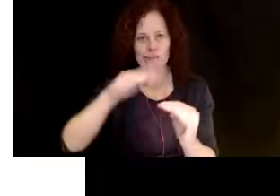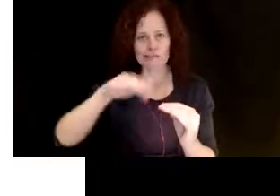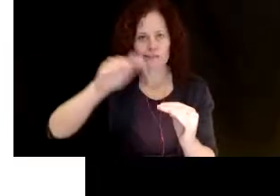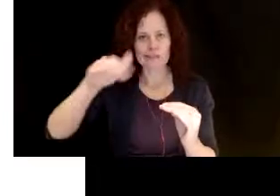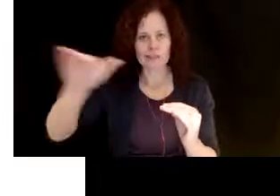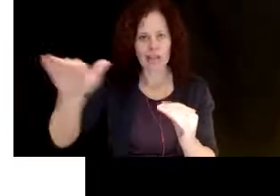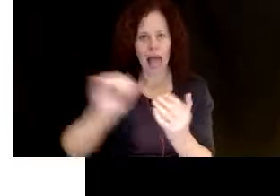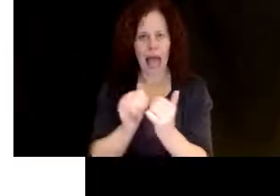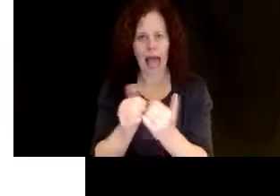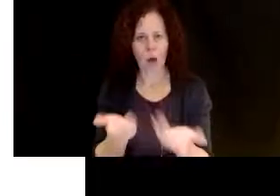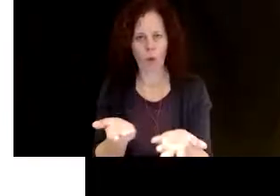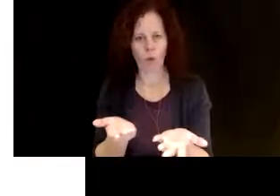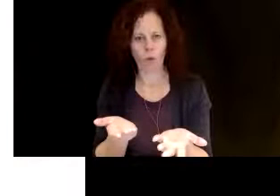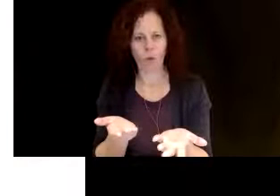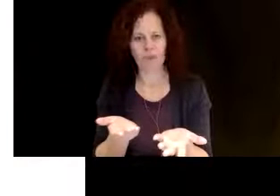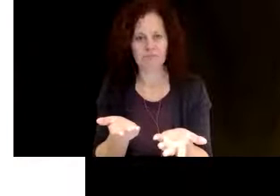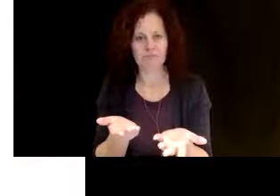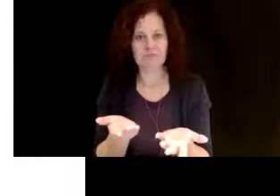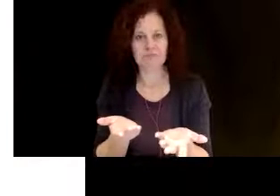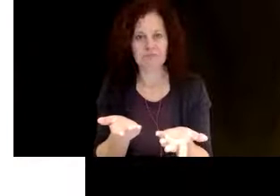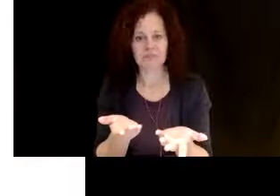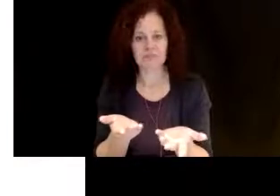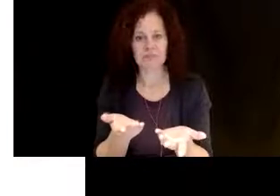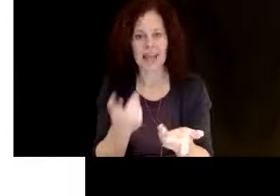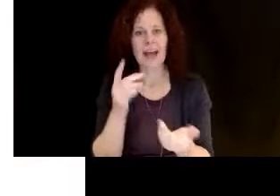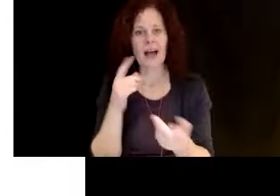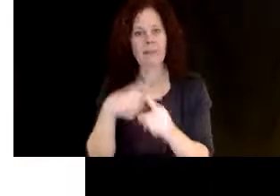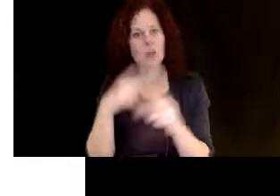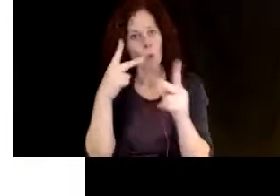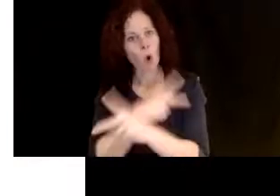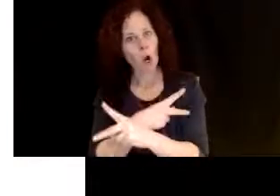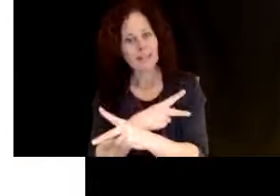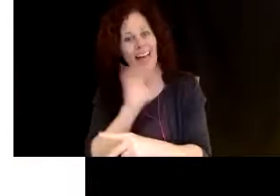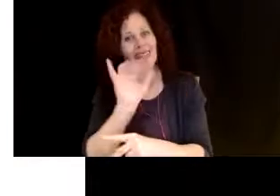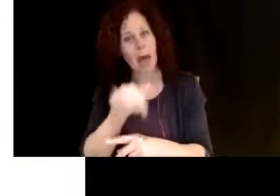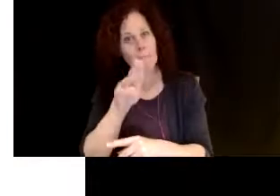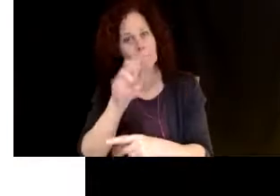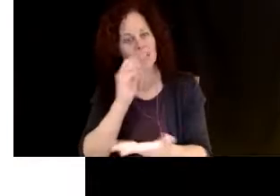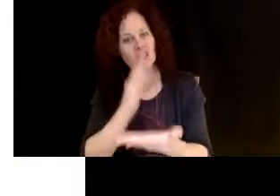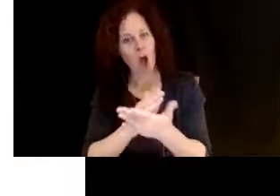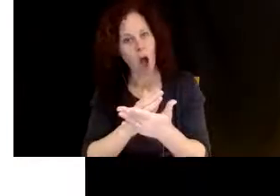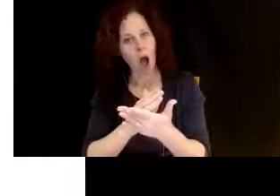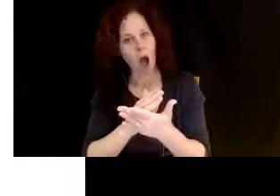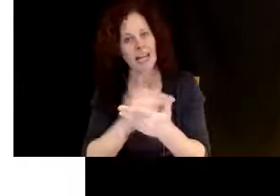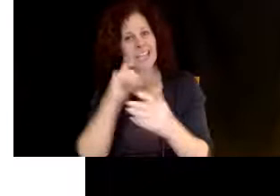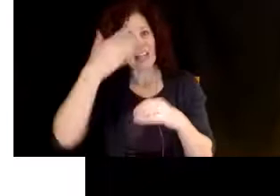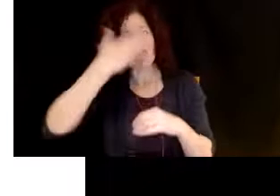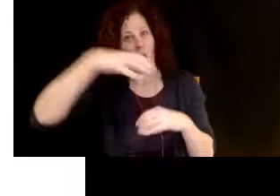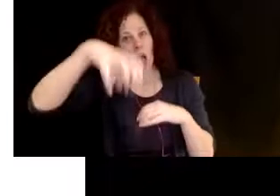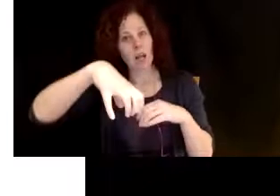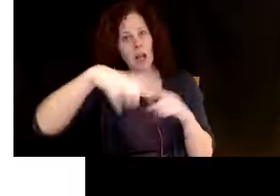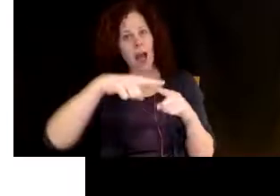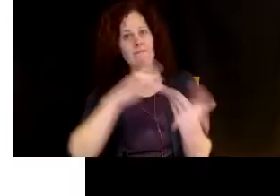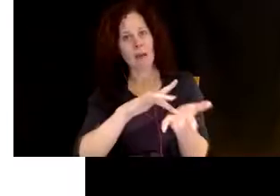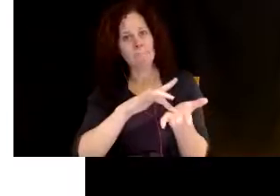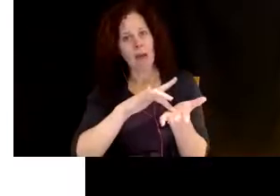worse is this bus stop is right outside of a medical center. So one of our interviewees said, we need somewhere we can sit